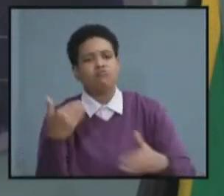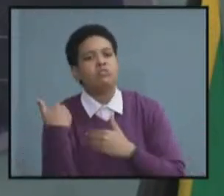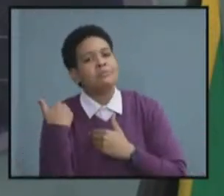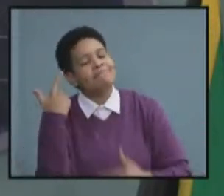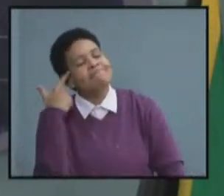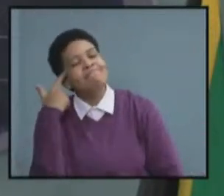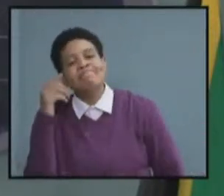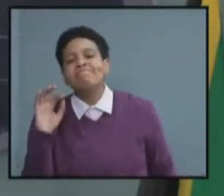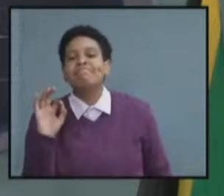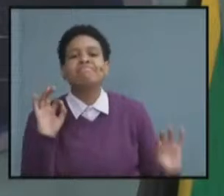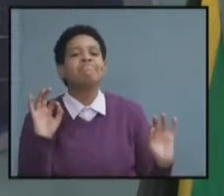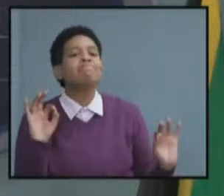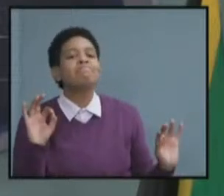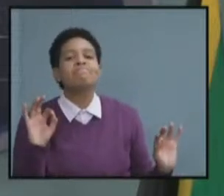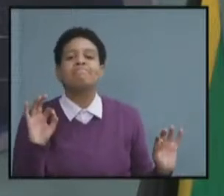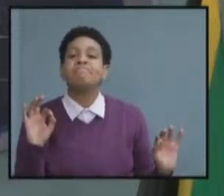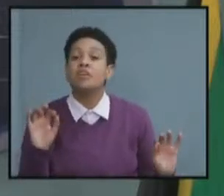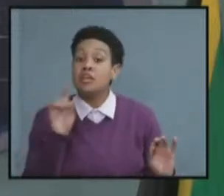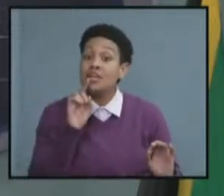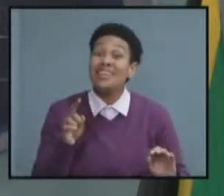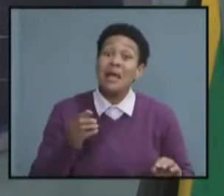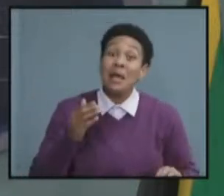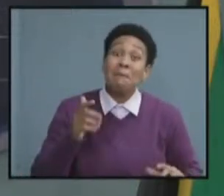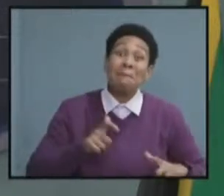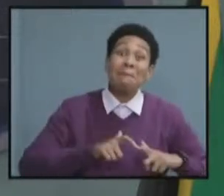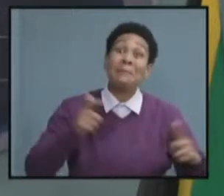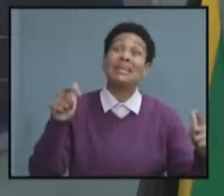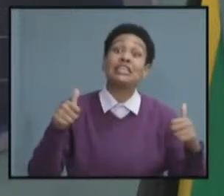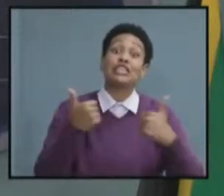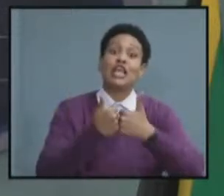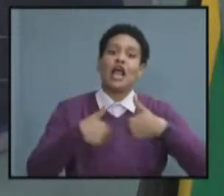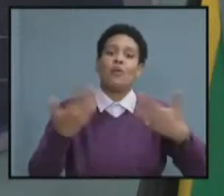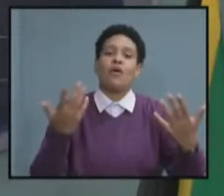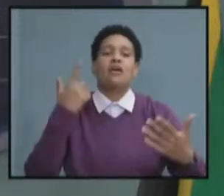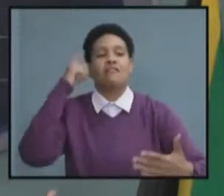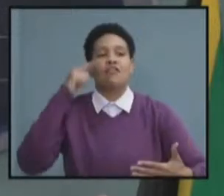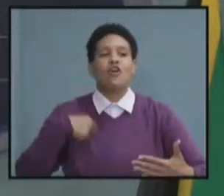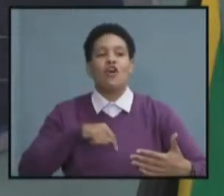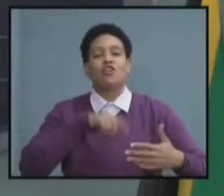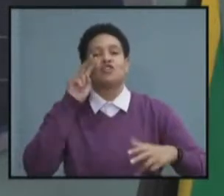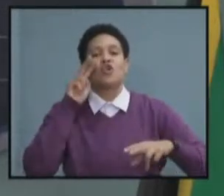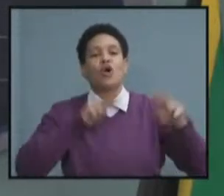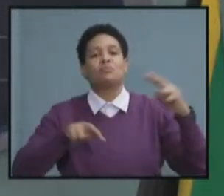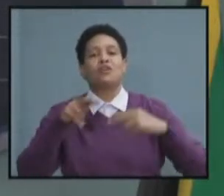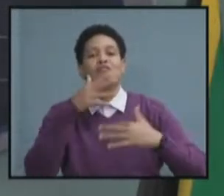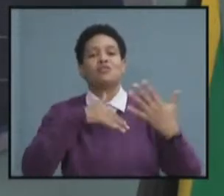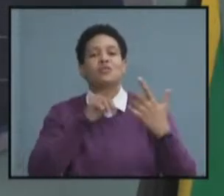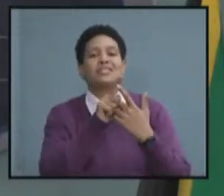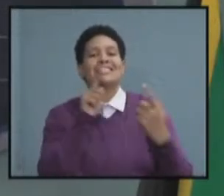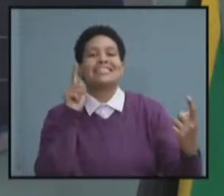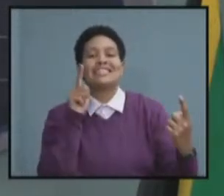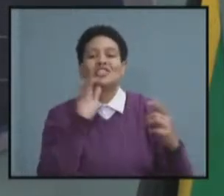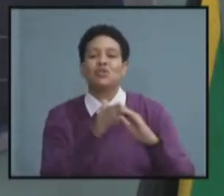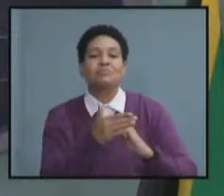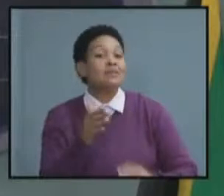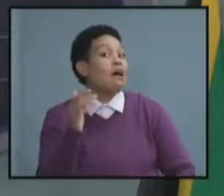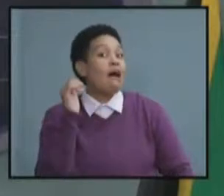greatest challenge I'm seeing is for us to observe social distancing.